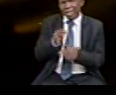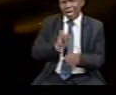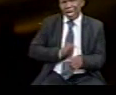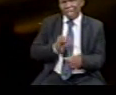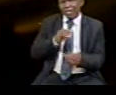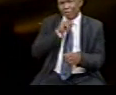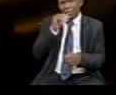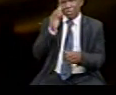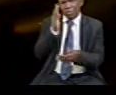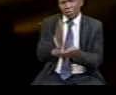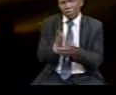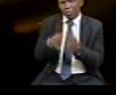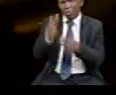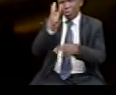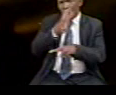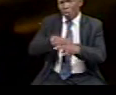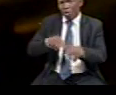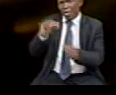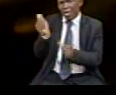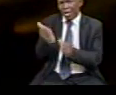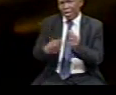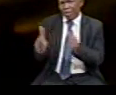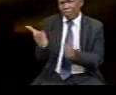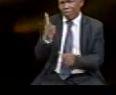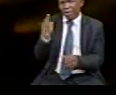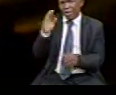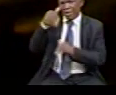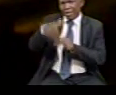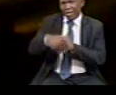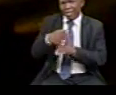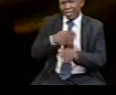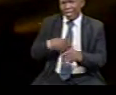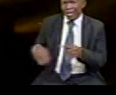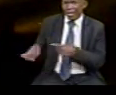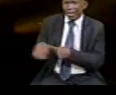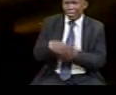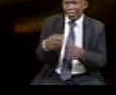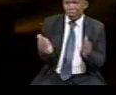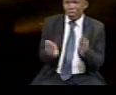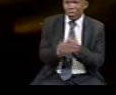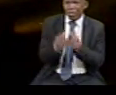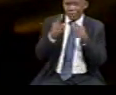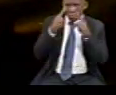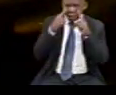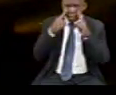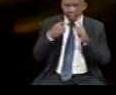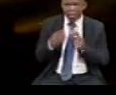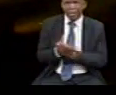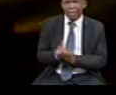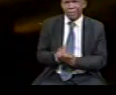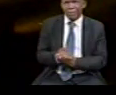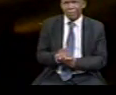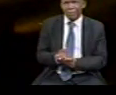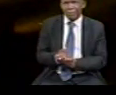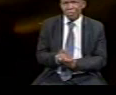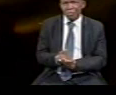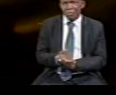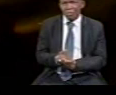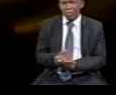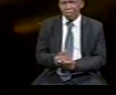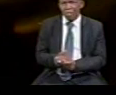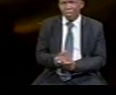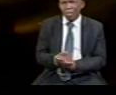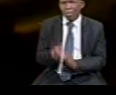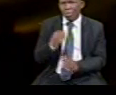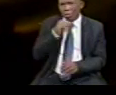day, with tears. Watch and pray, because wolves will rise up from amongst you. Not